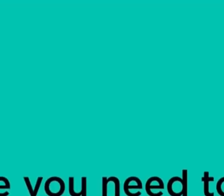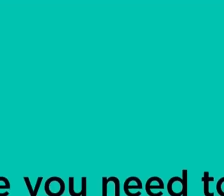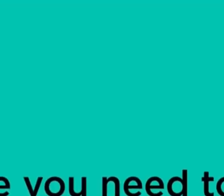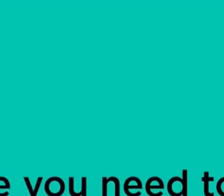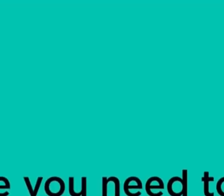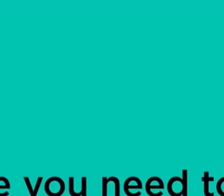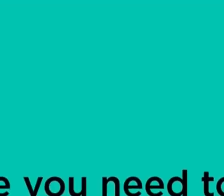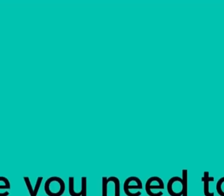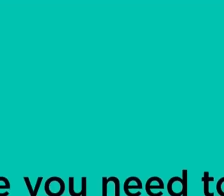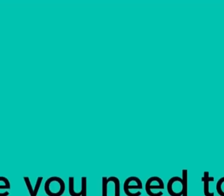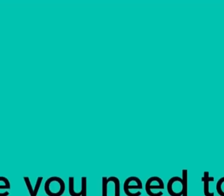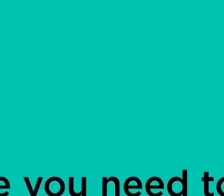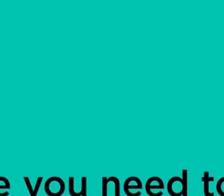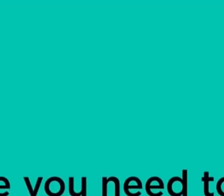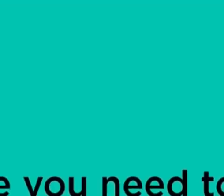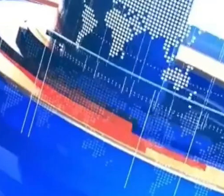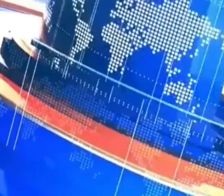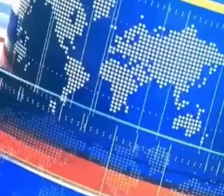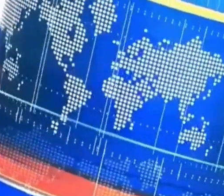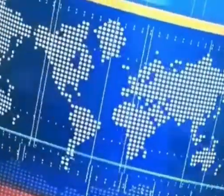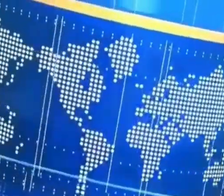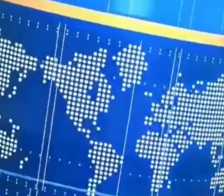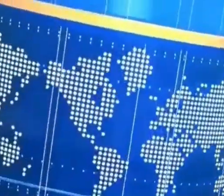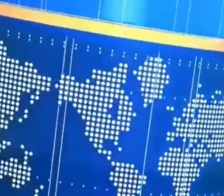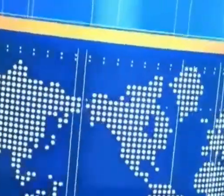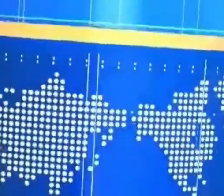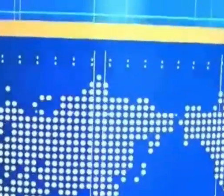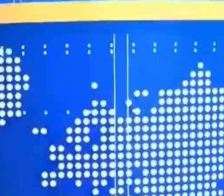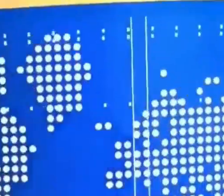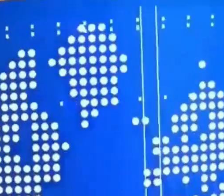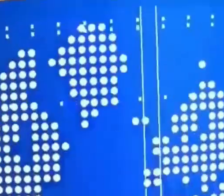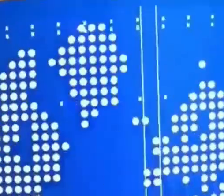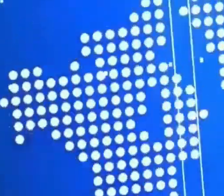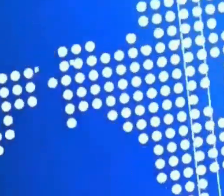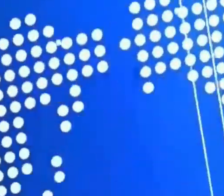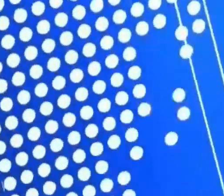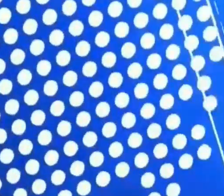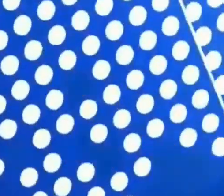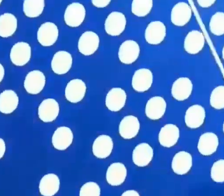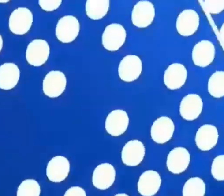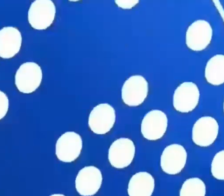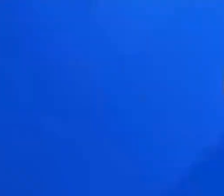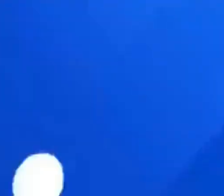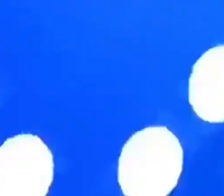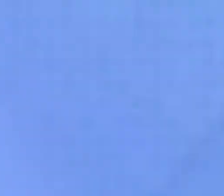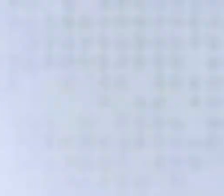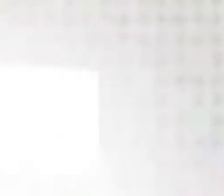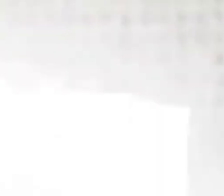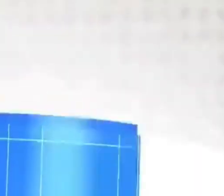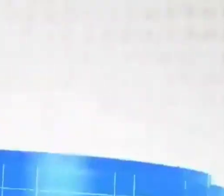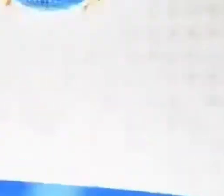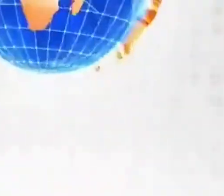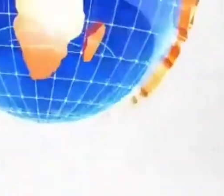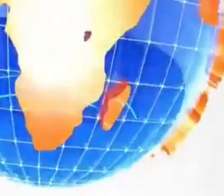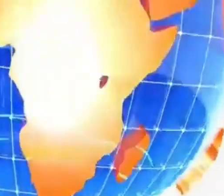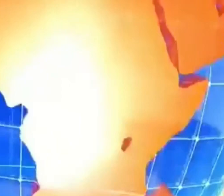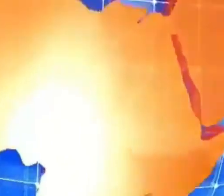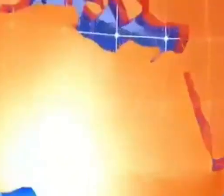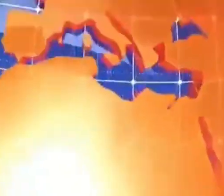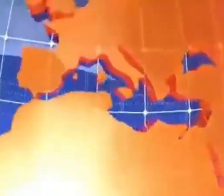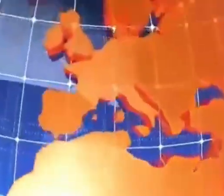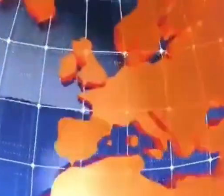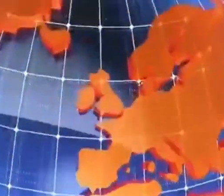health professionals. Clearly, we're not the only partner involved in this. Certainly, our provincial counterparts will have to play an